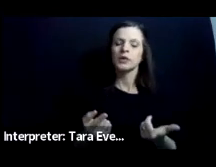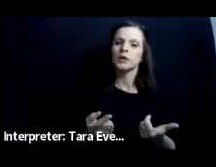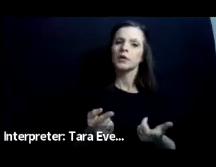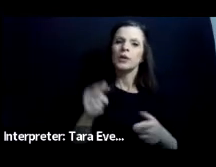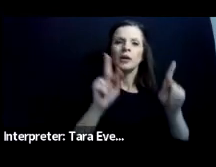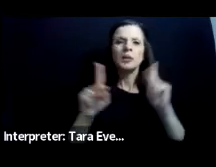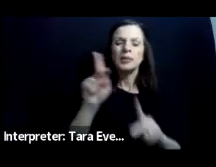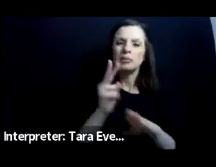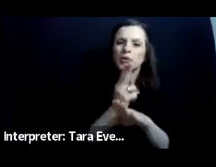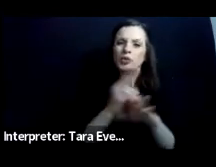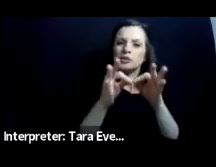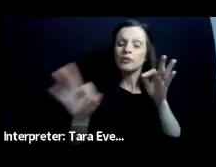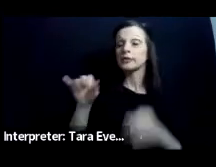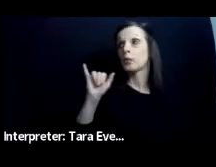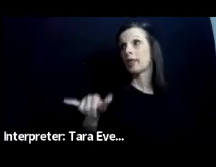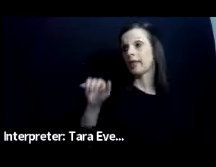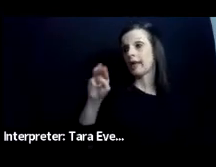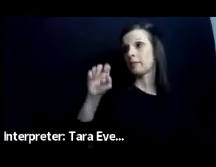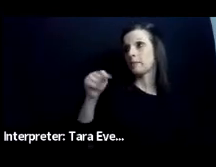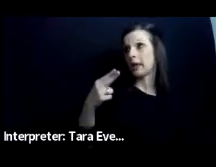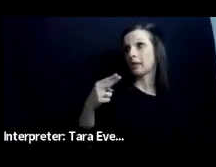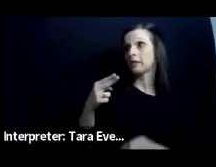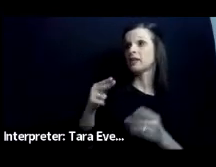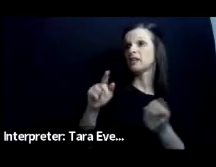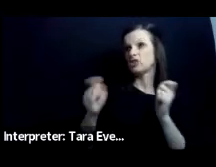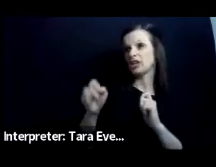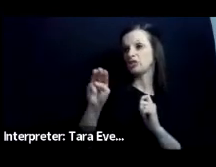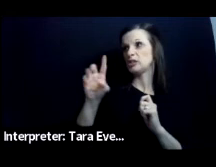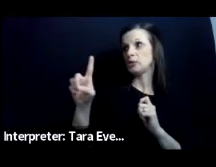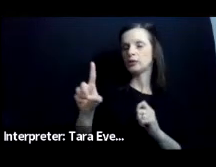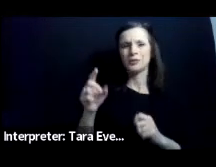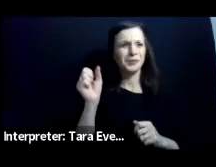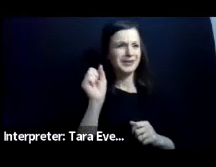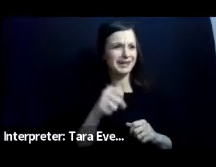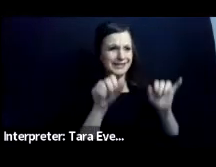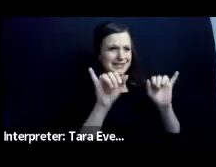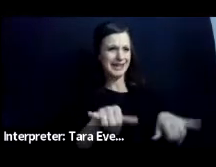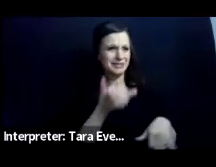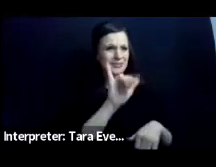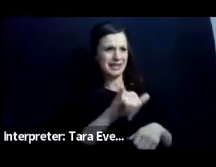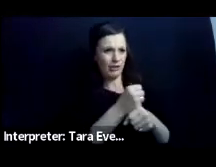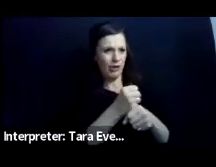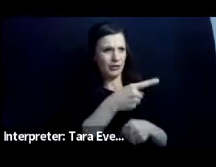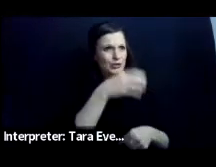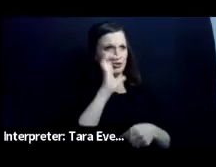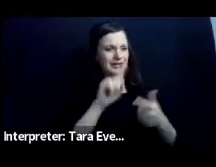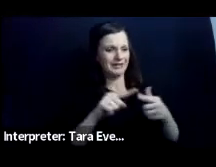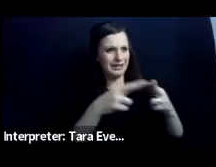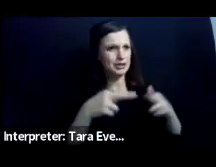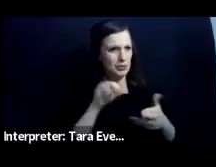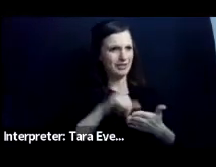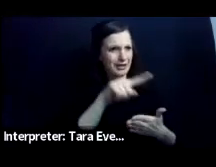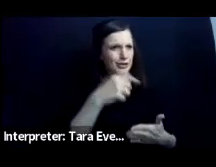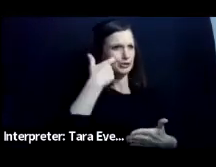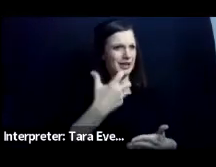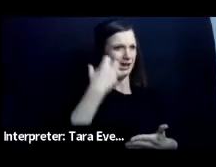methadone, it's mood altering." Well, yeah, so's that coffee that you're drinking, and so's that donut that you just got through chewing on, and so's that cigarette that you're probably going to